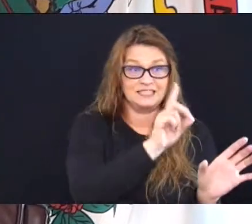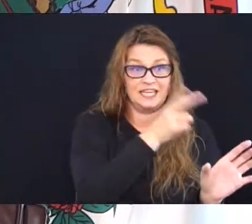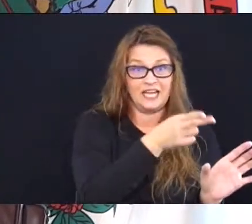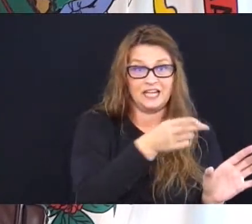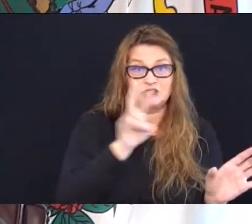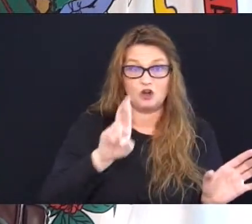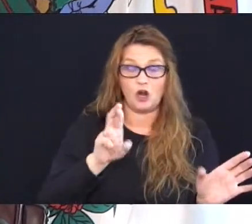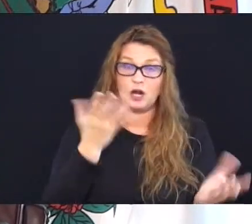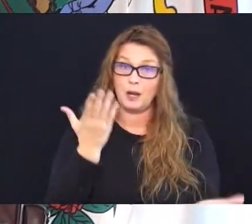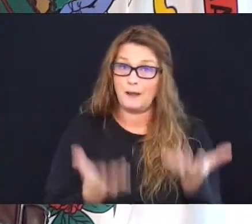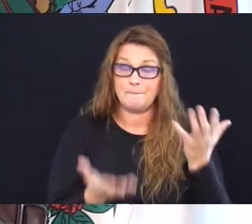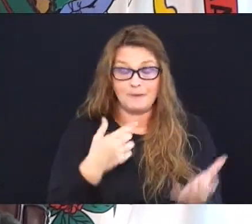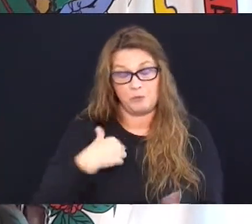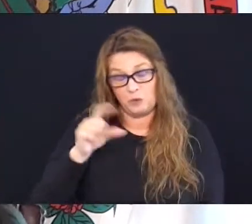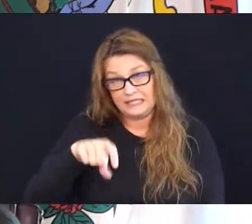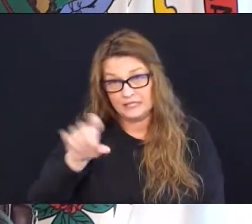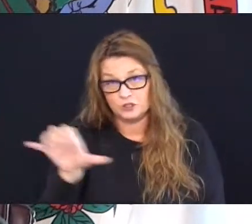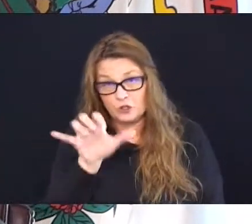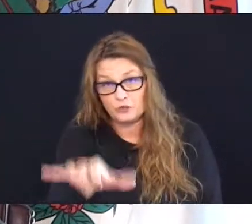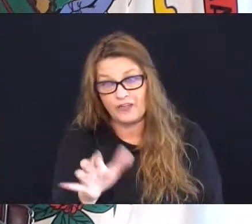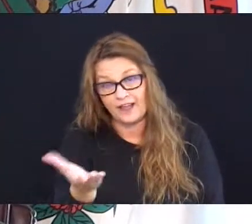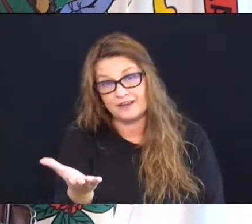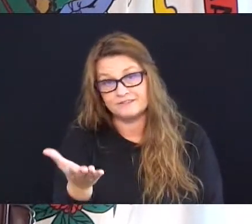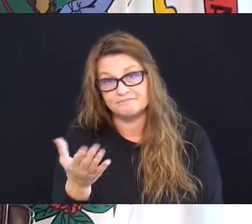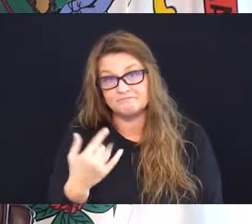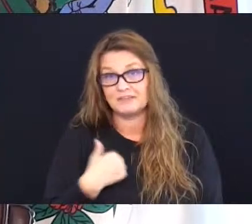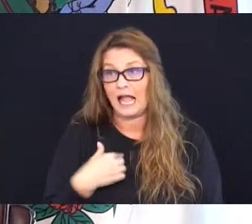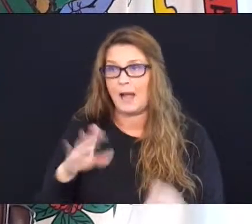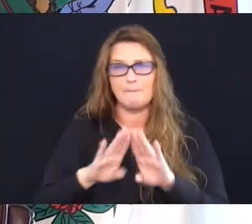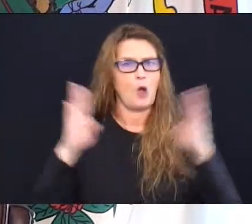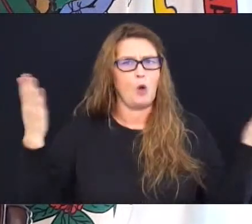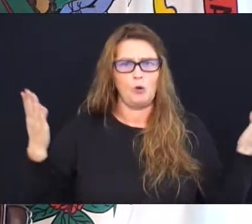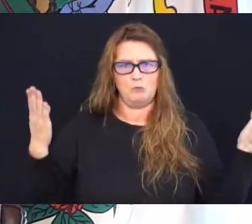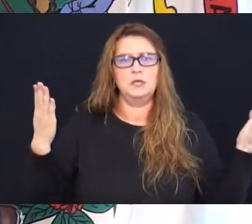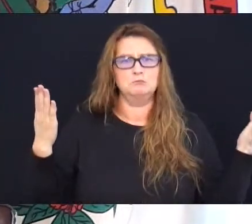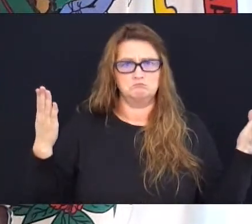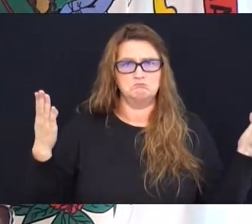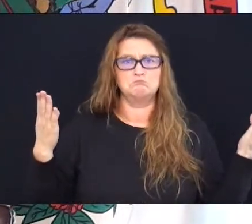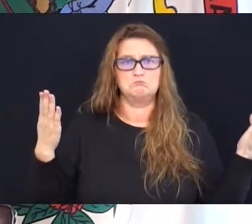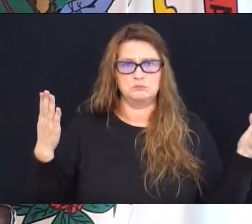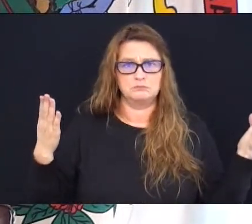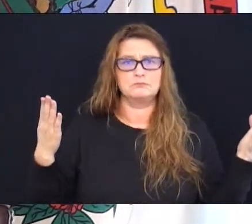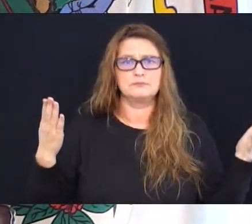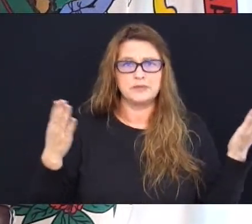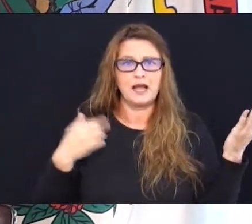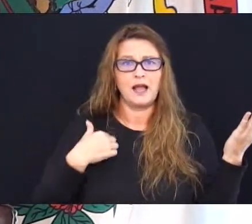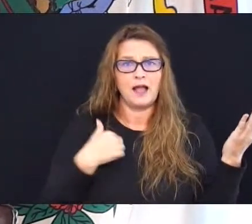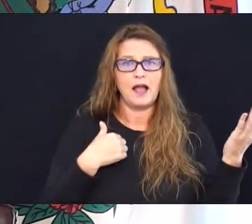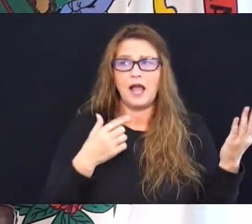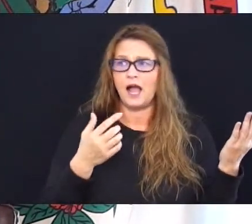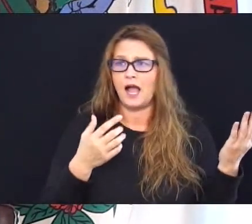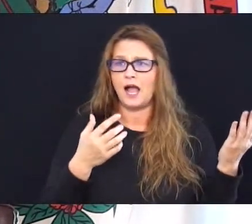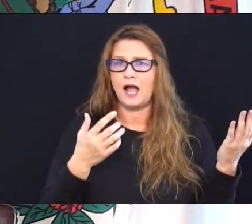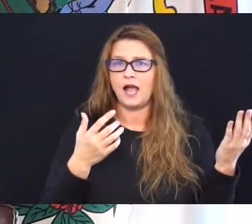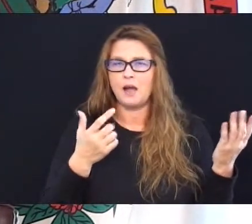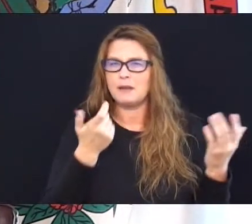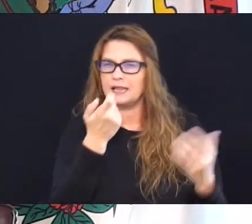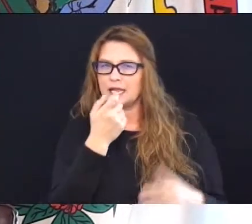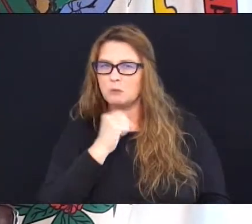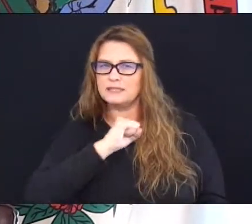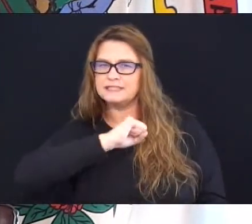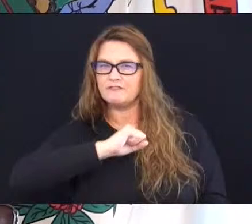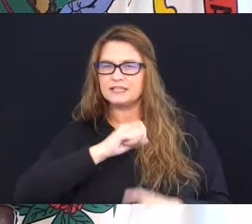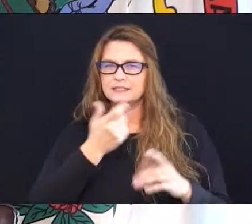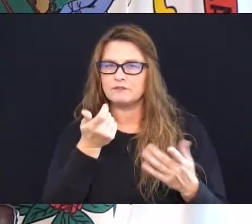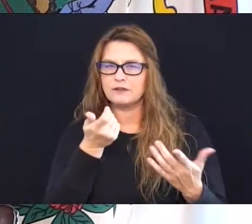everything, may be the thing to do. I stand open. I stand completely open. I stand a little defensive about